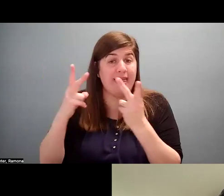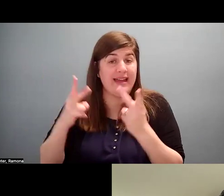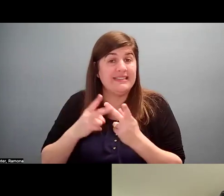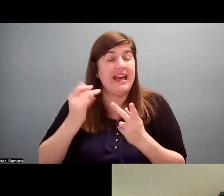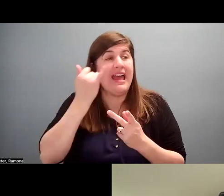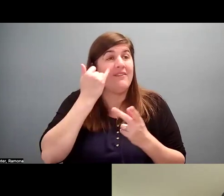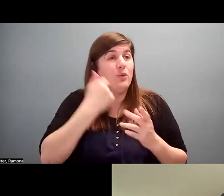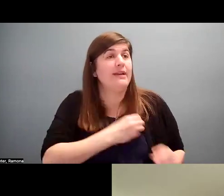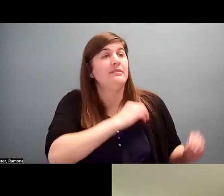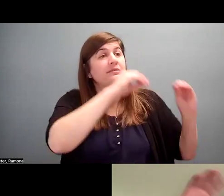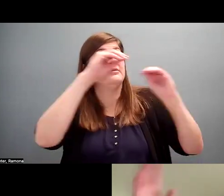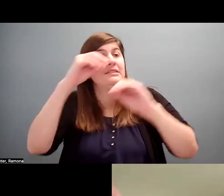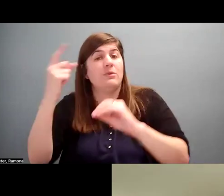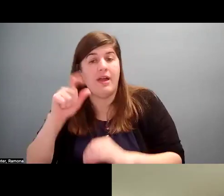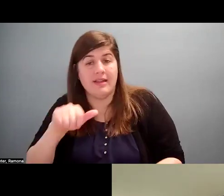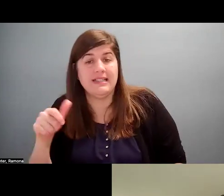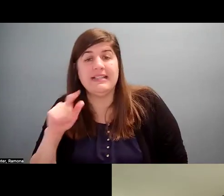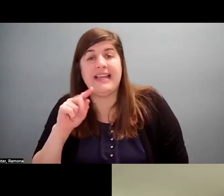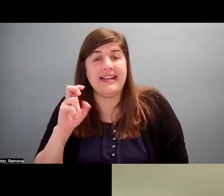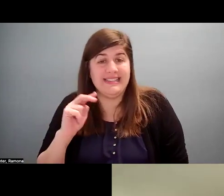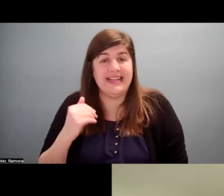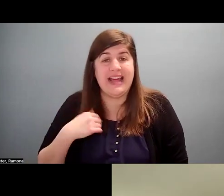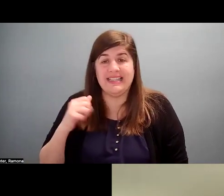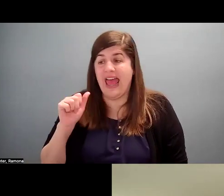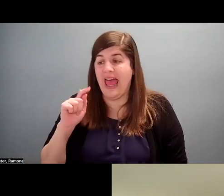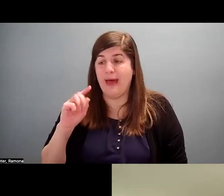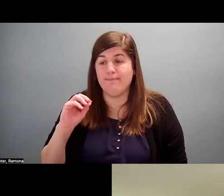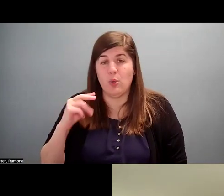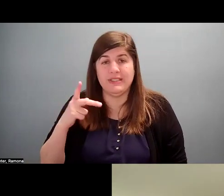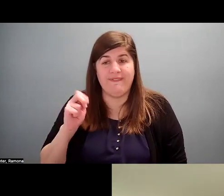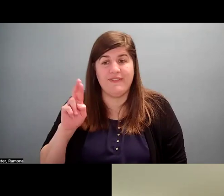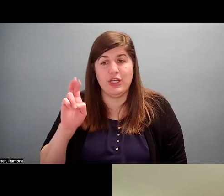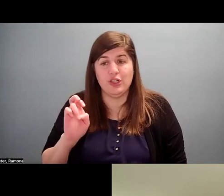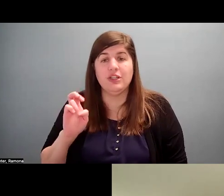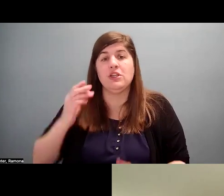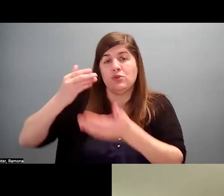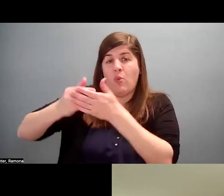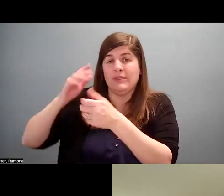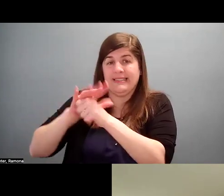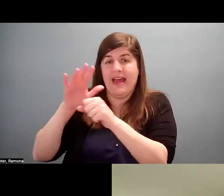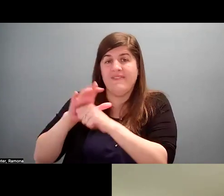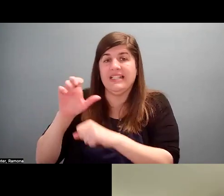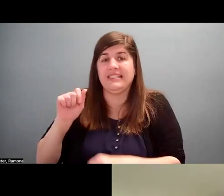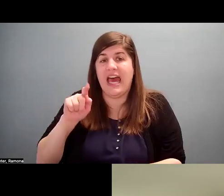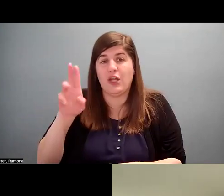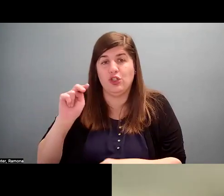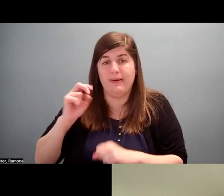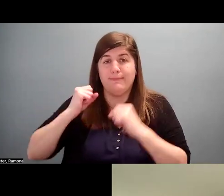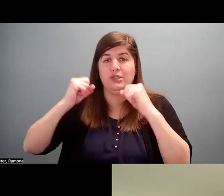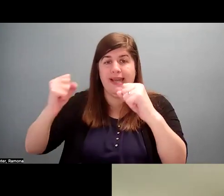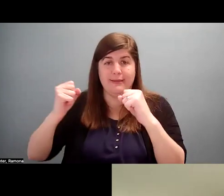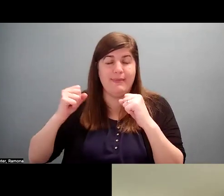go somewhere. So Titan has an atmosphere and it's close enough to Saturn to be protected by